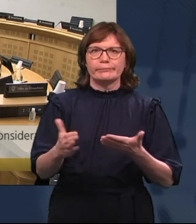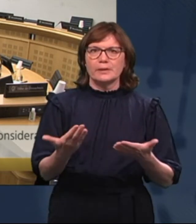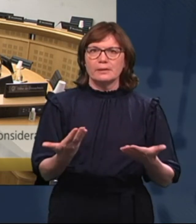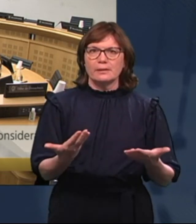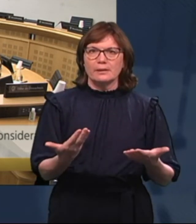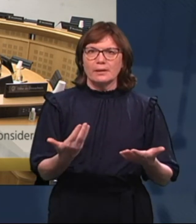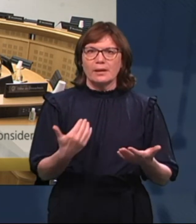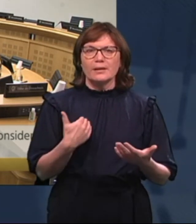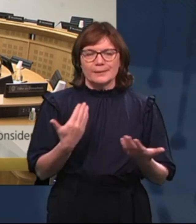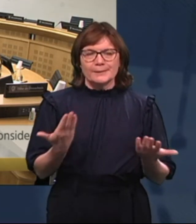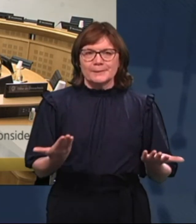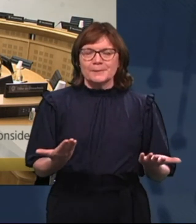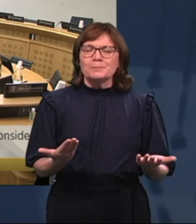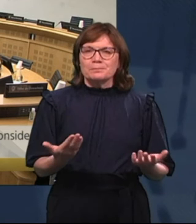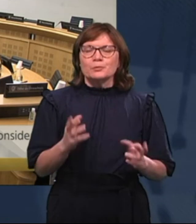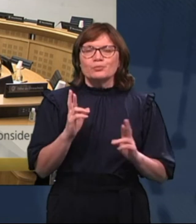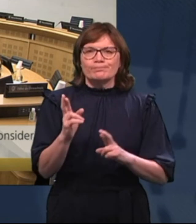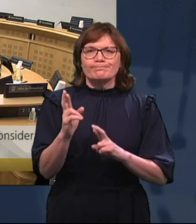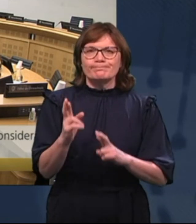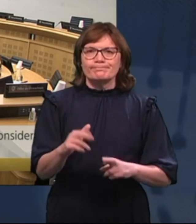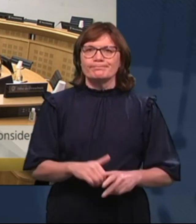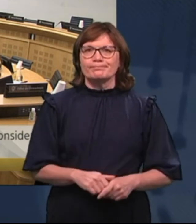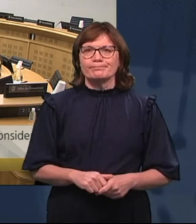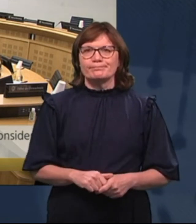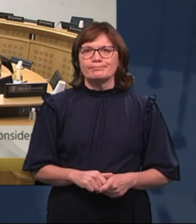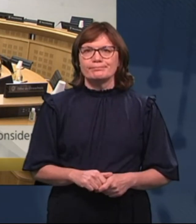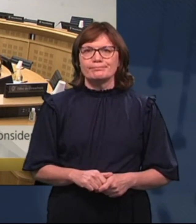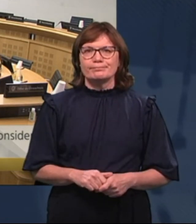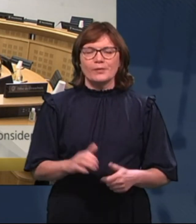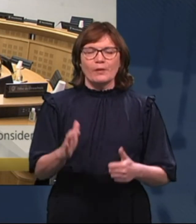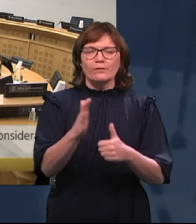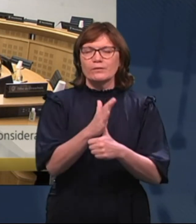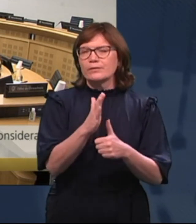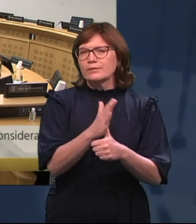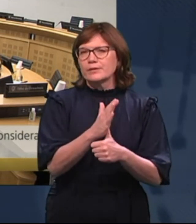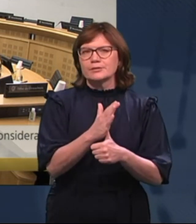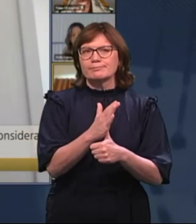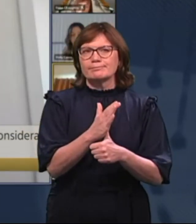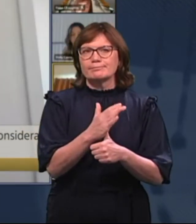hospital. I suppose the first thing is we didn't quite